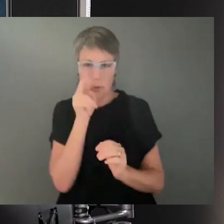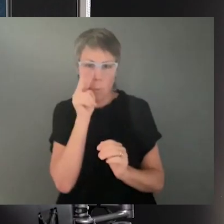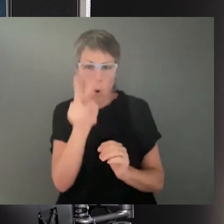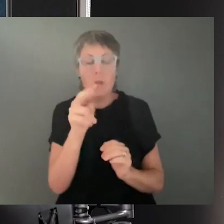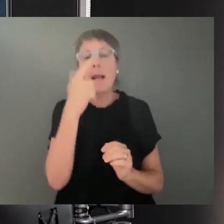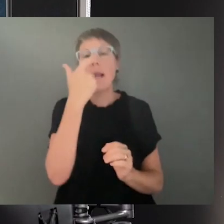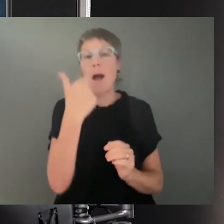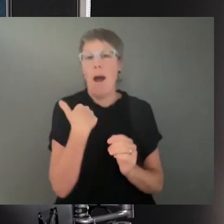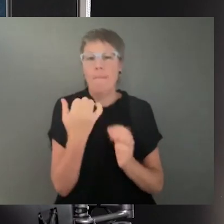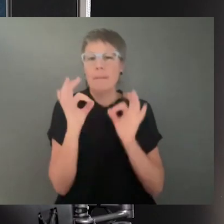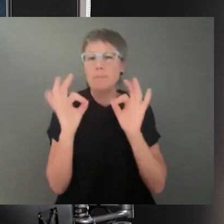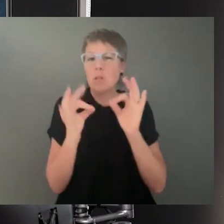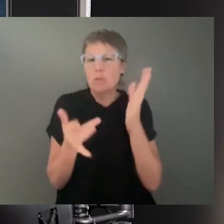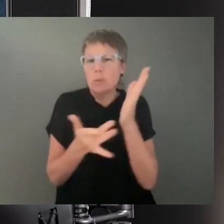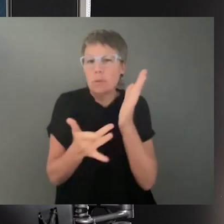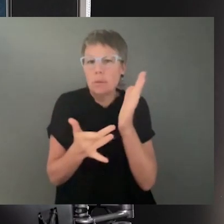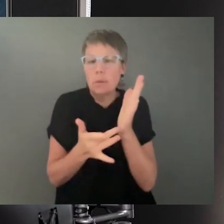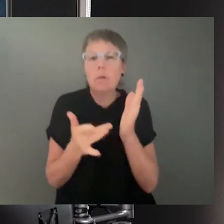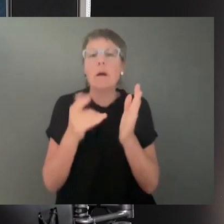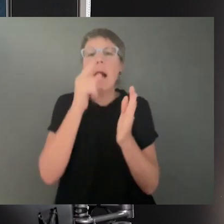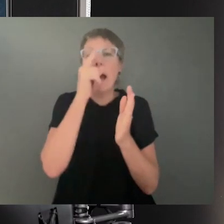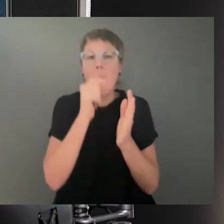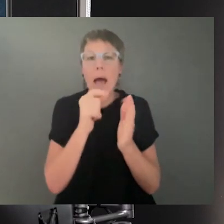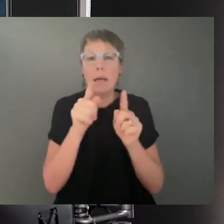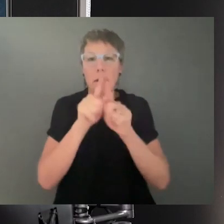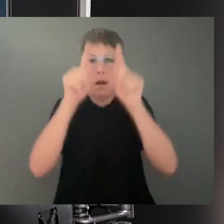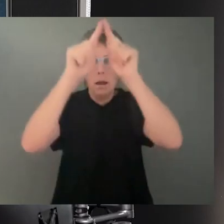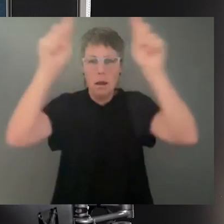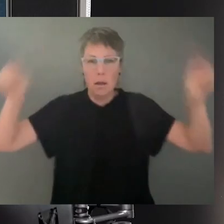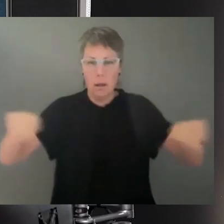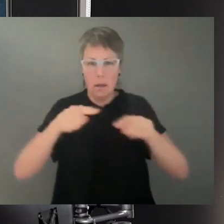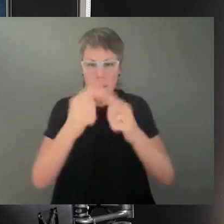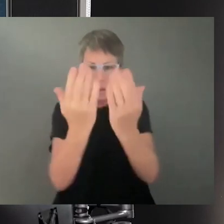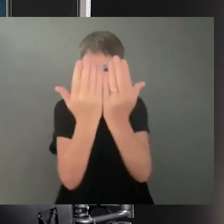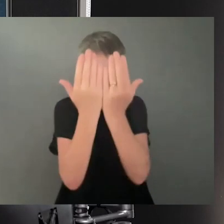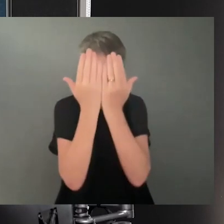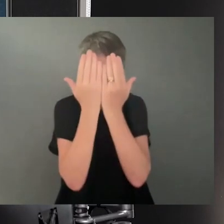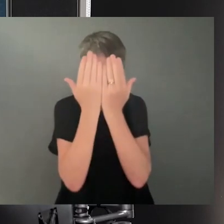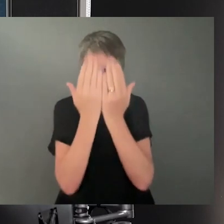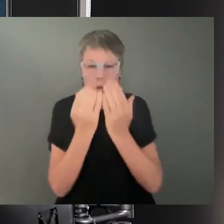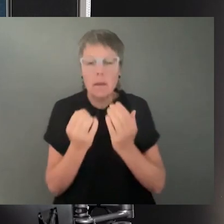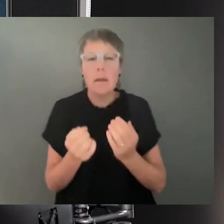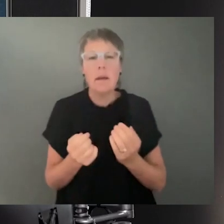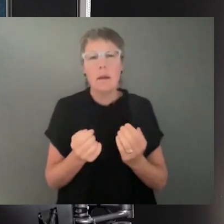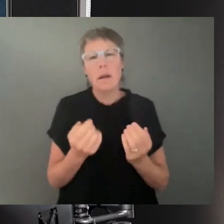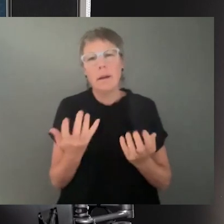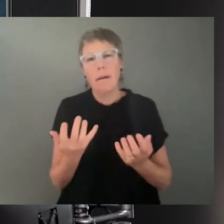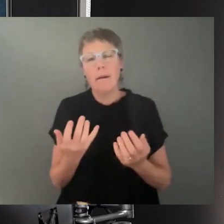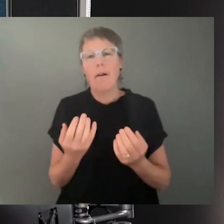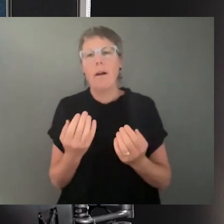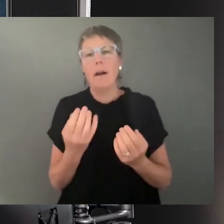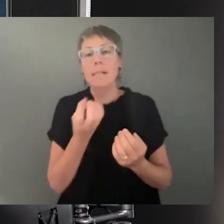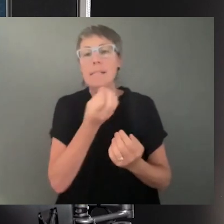to what's on the screen. And I use various key combinations, or what we call keystrokes, on the computer to actually edit